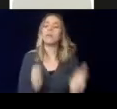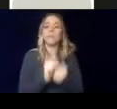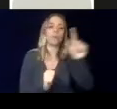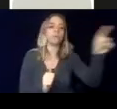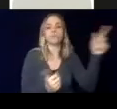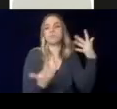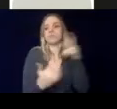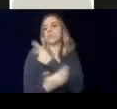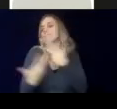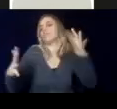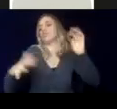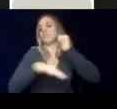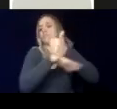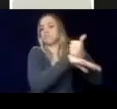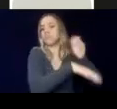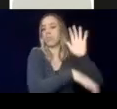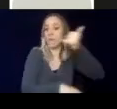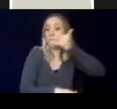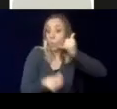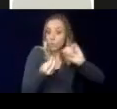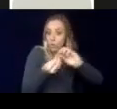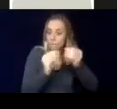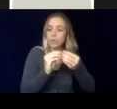their phone number to one of these options.